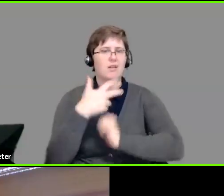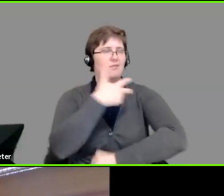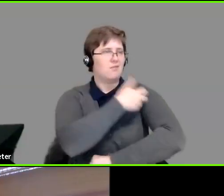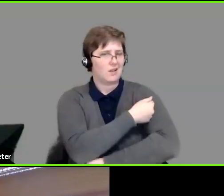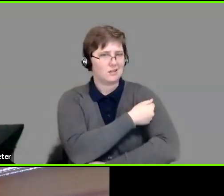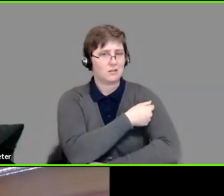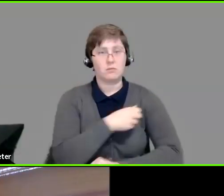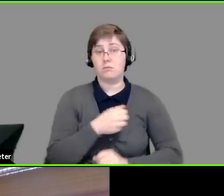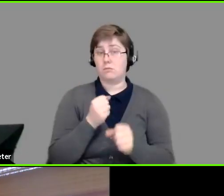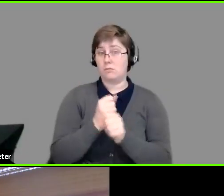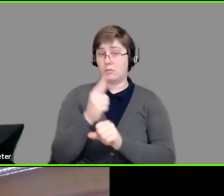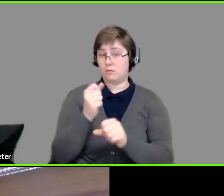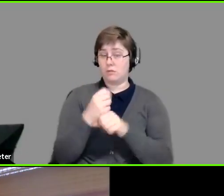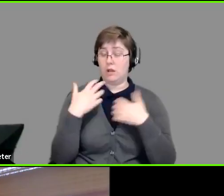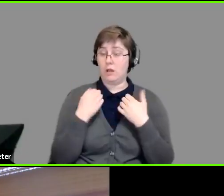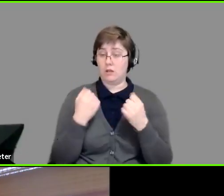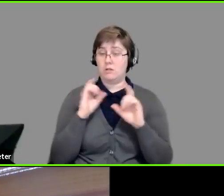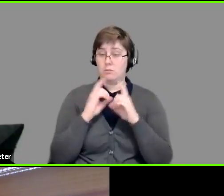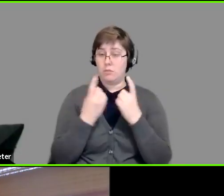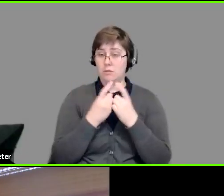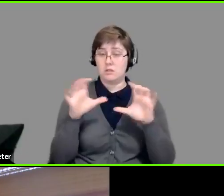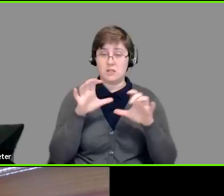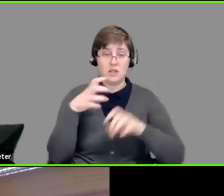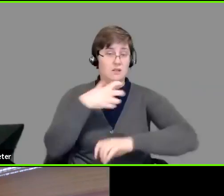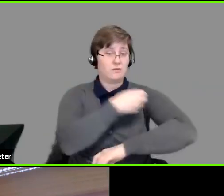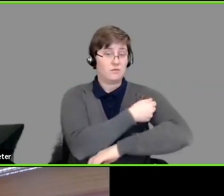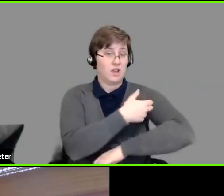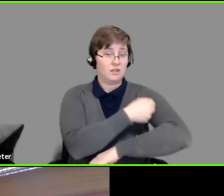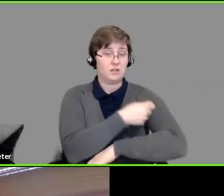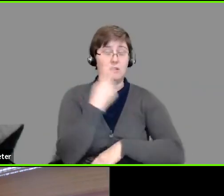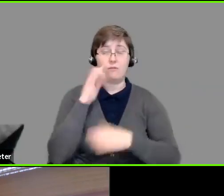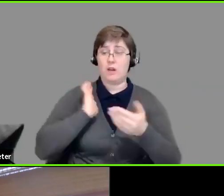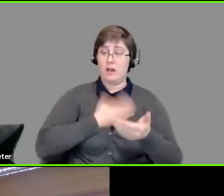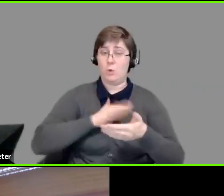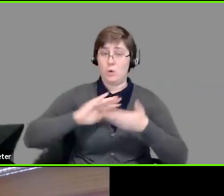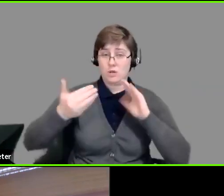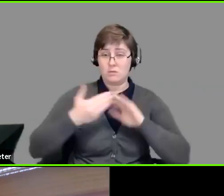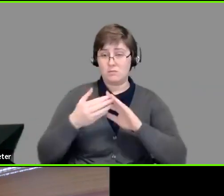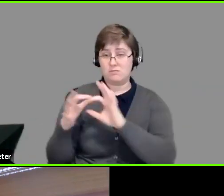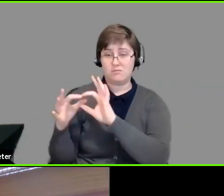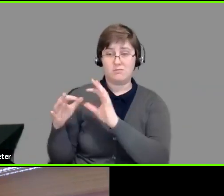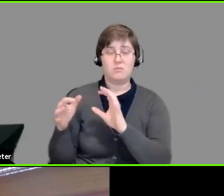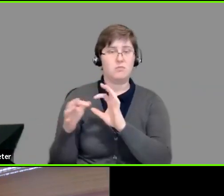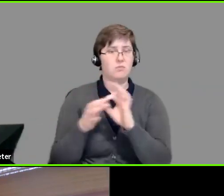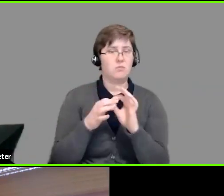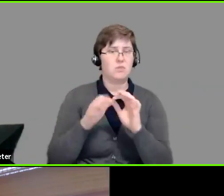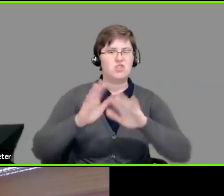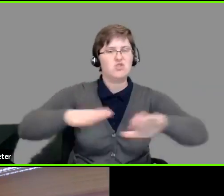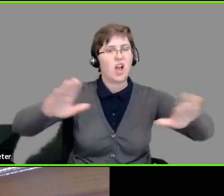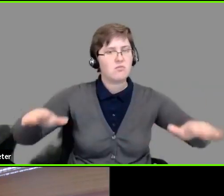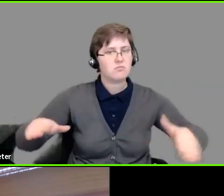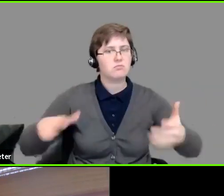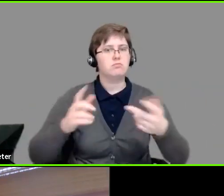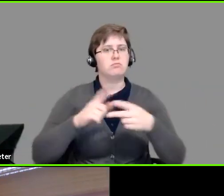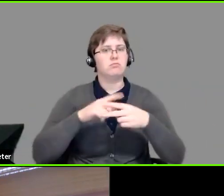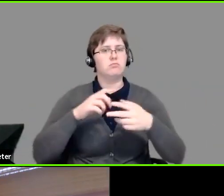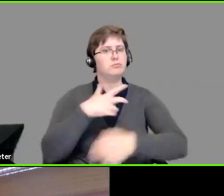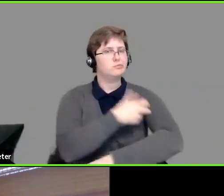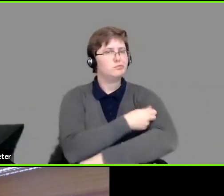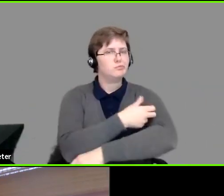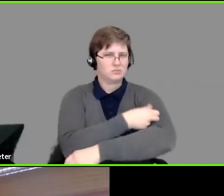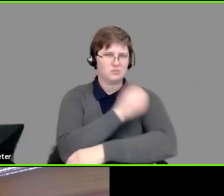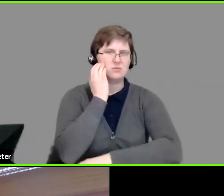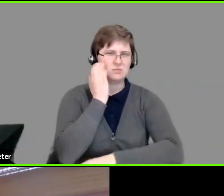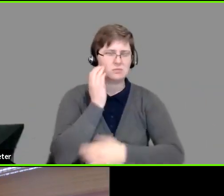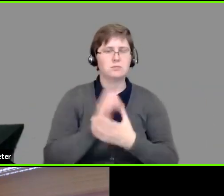of fact, every year the health department does mass vaccinations for our community relative to child immunizations. We've been